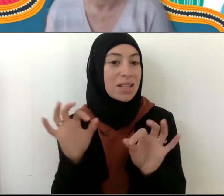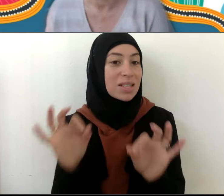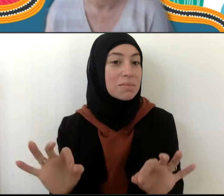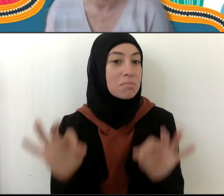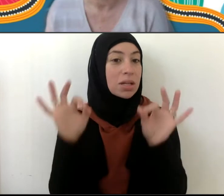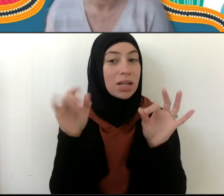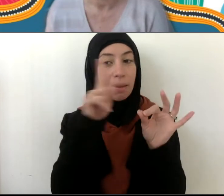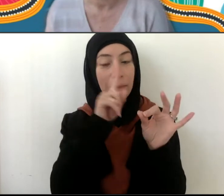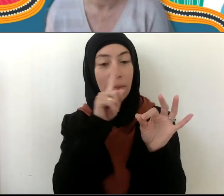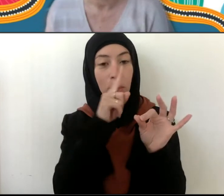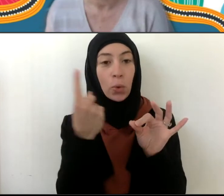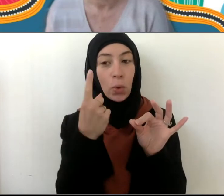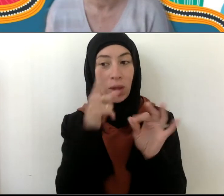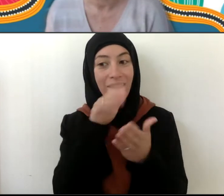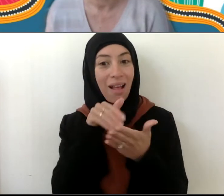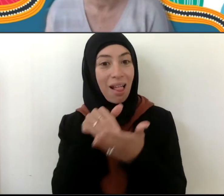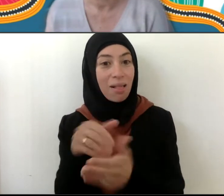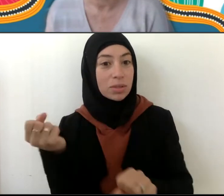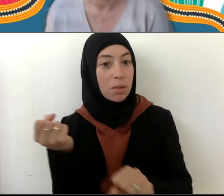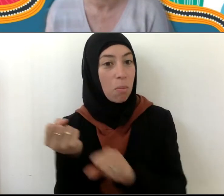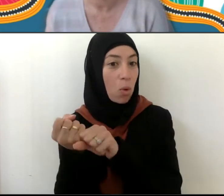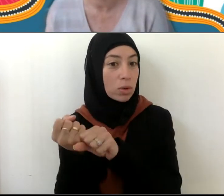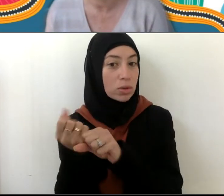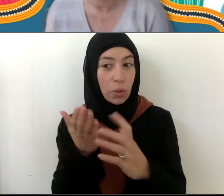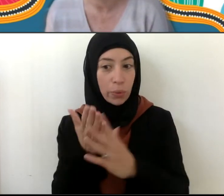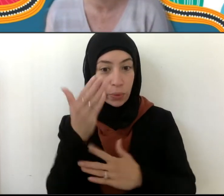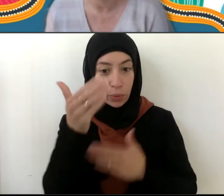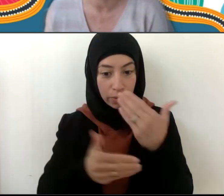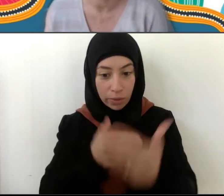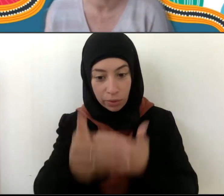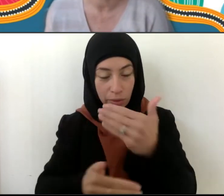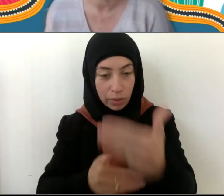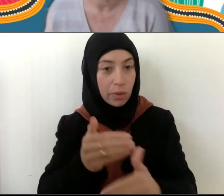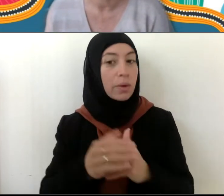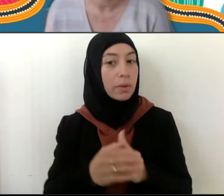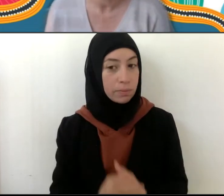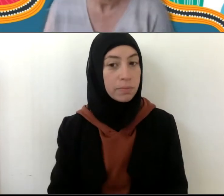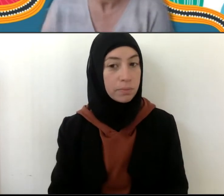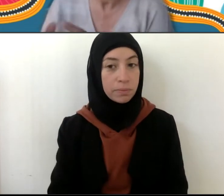people who can help support them through that type of process too.